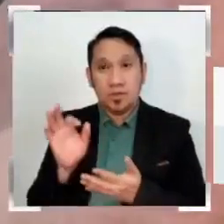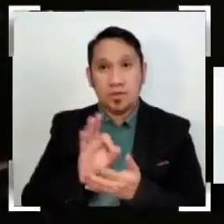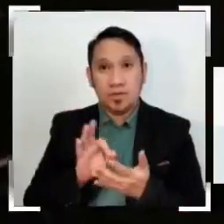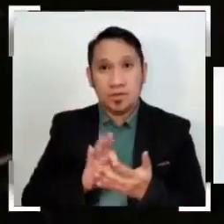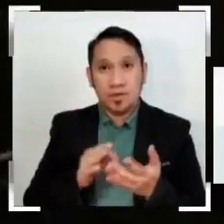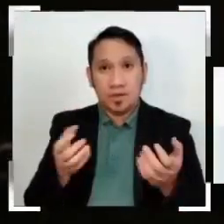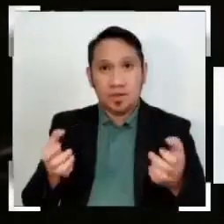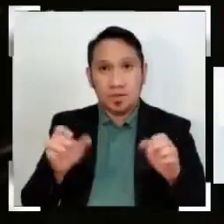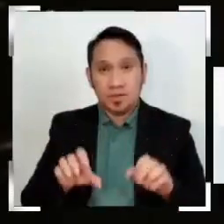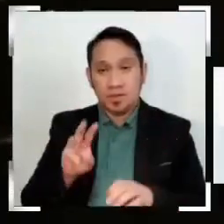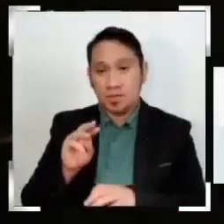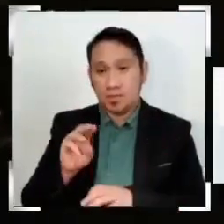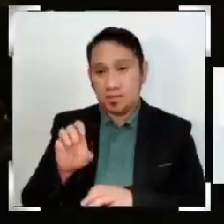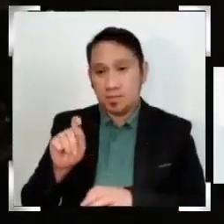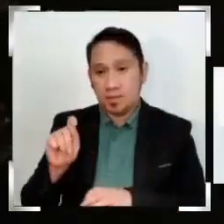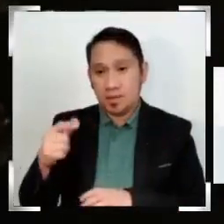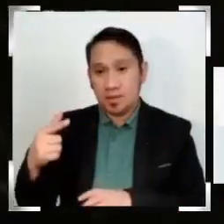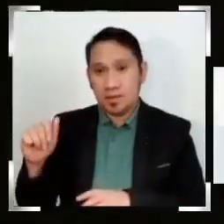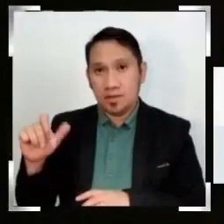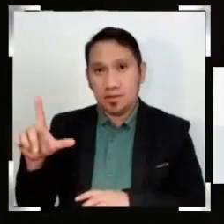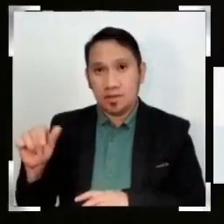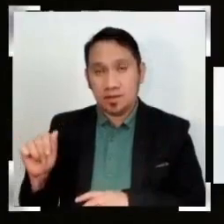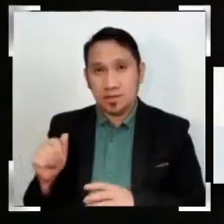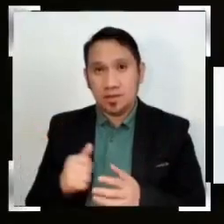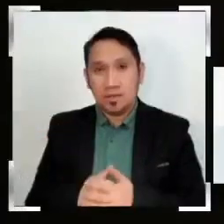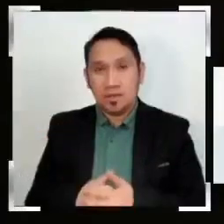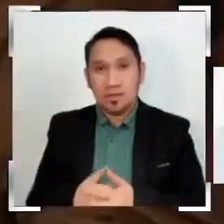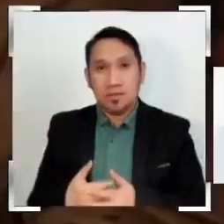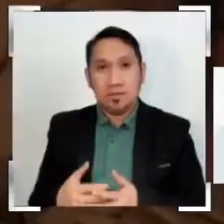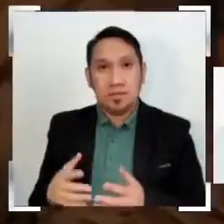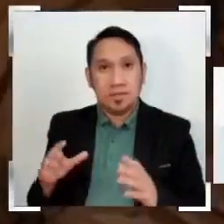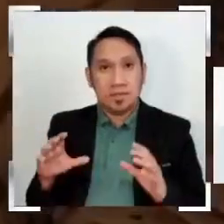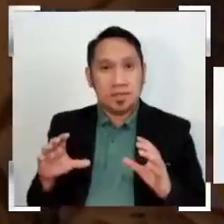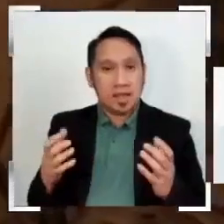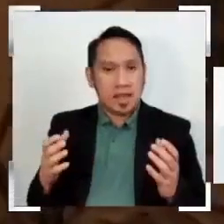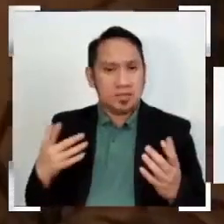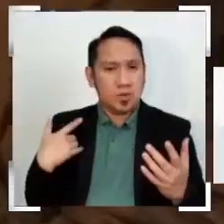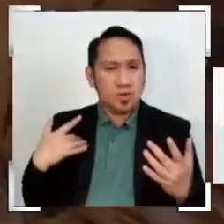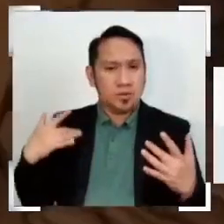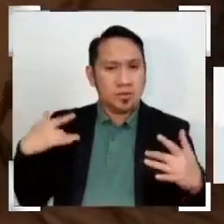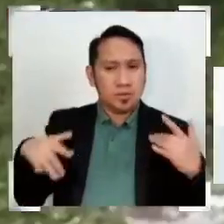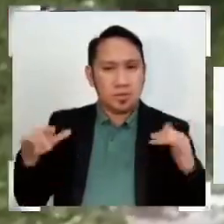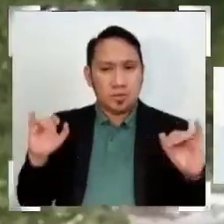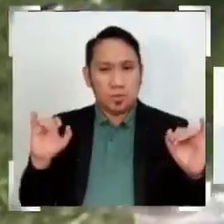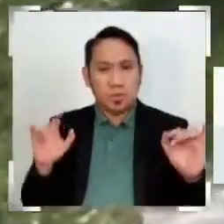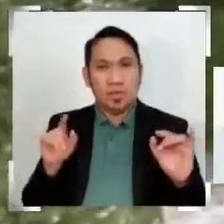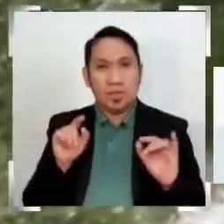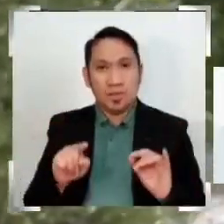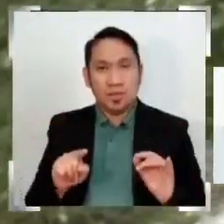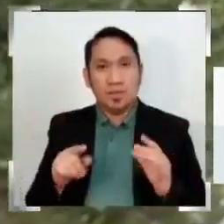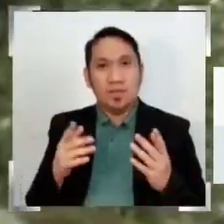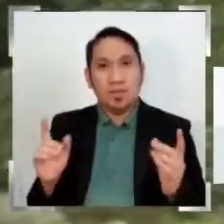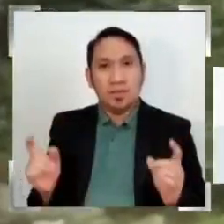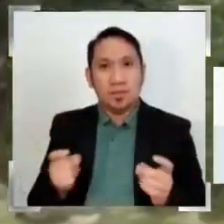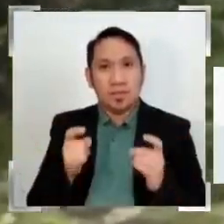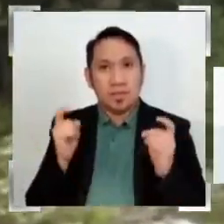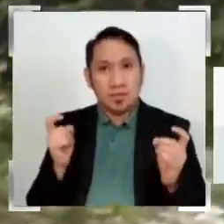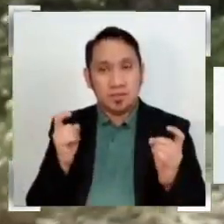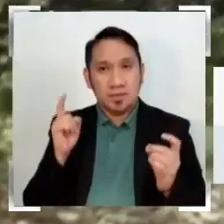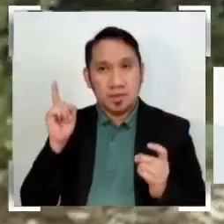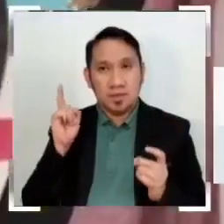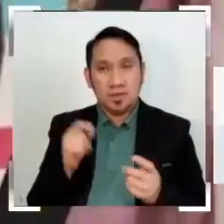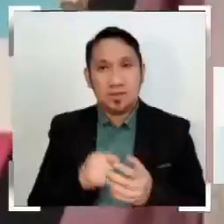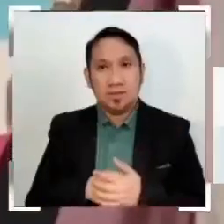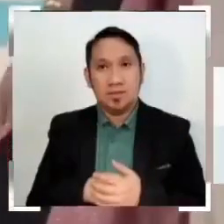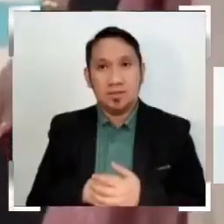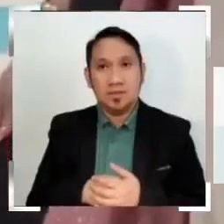Gala. This year, bukod sa class and sophistication, isinelebrate rin ang work and life ni late German fashion designer Karl